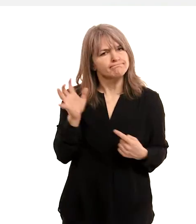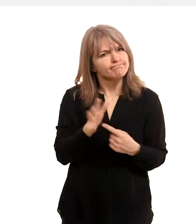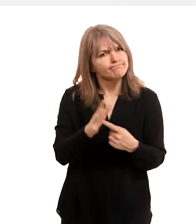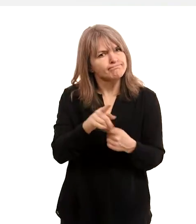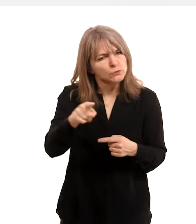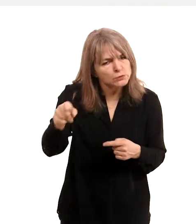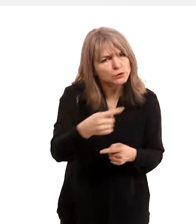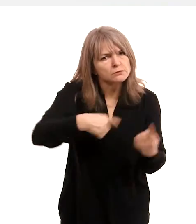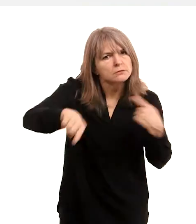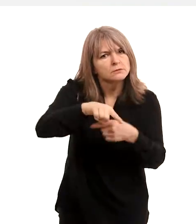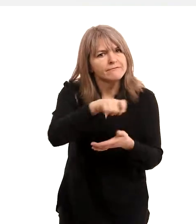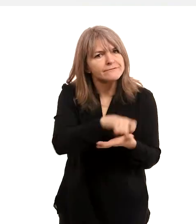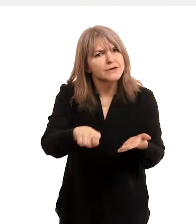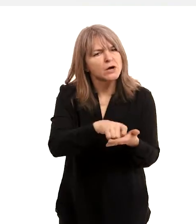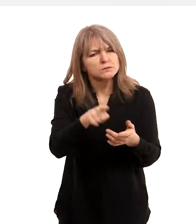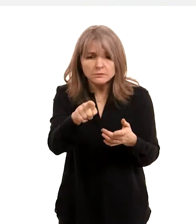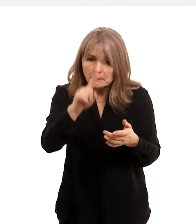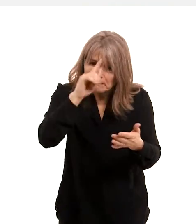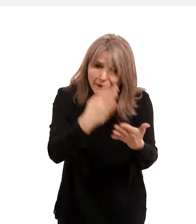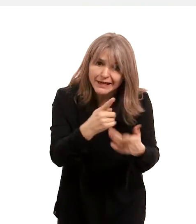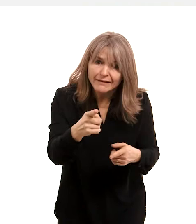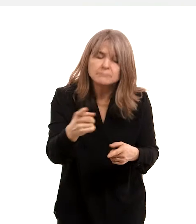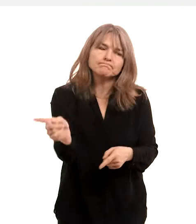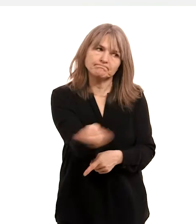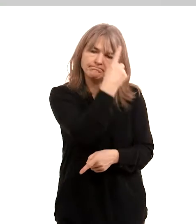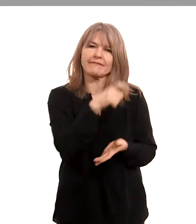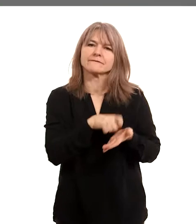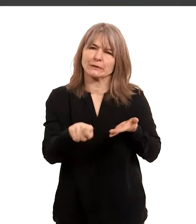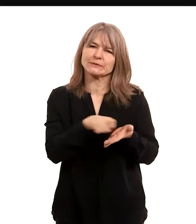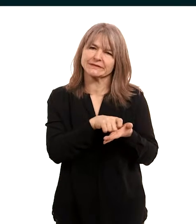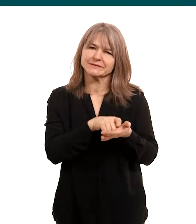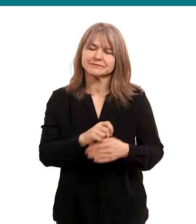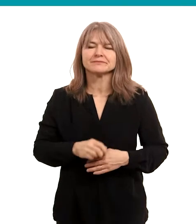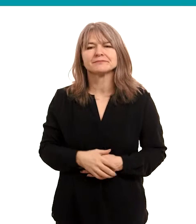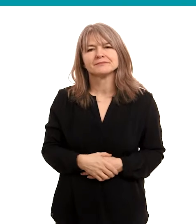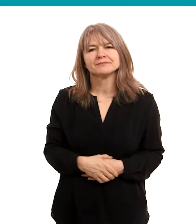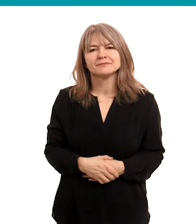everyone that can vote goes out and votes for what they believe in.